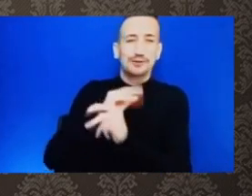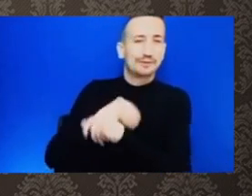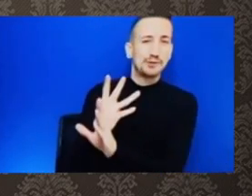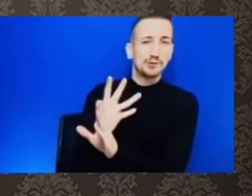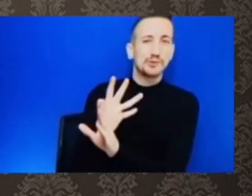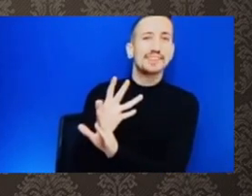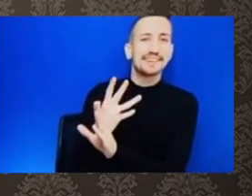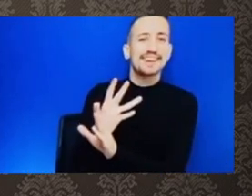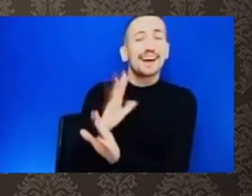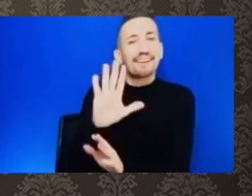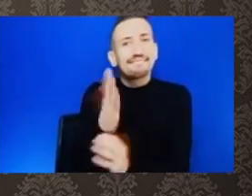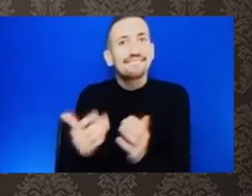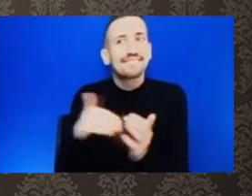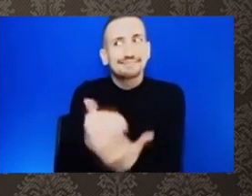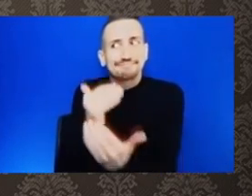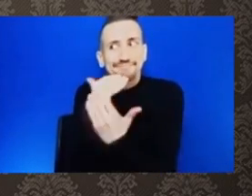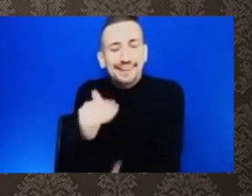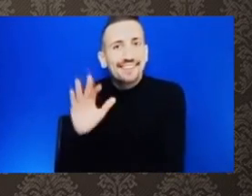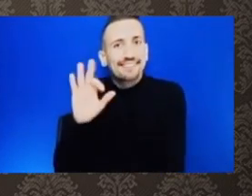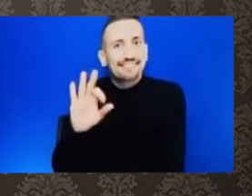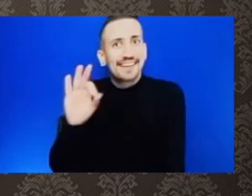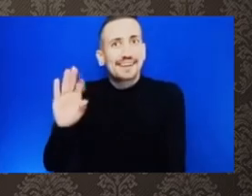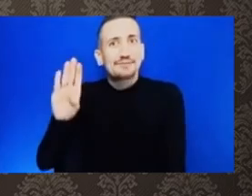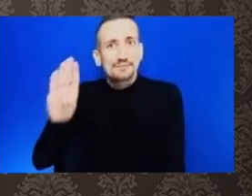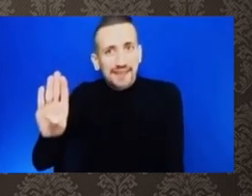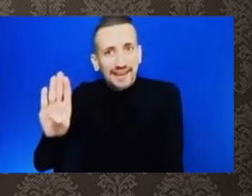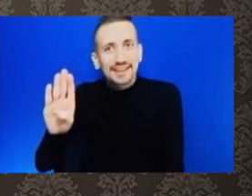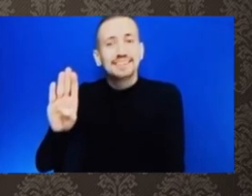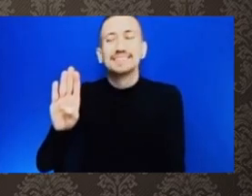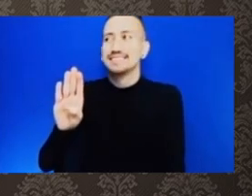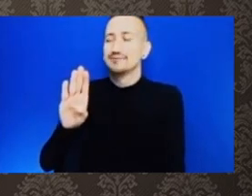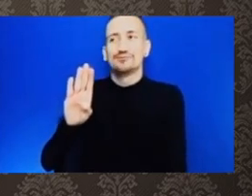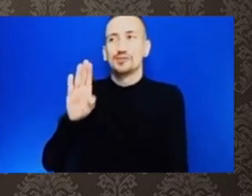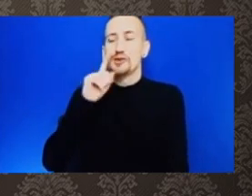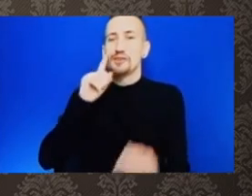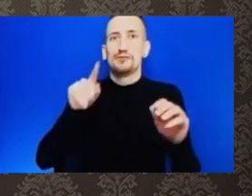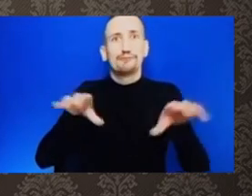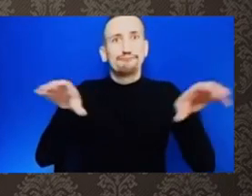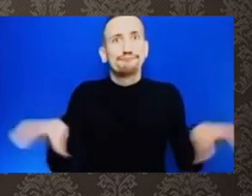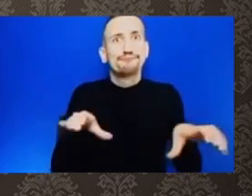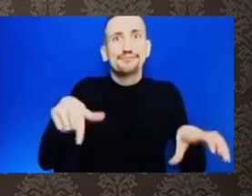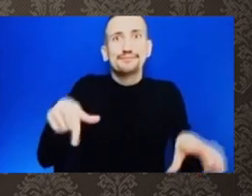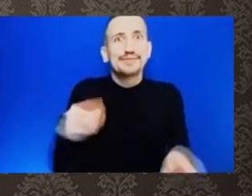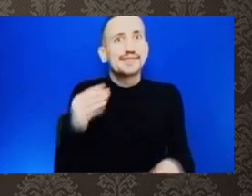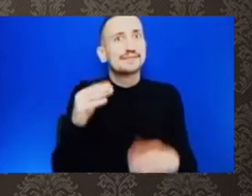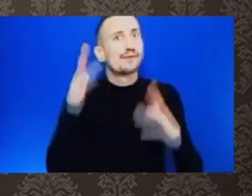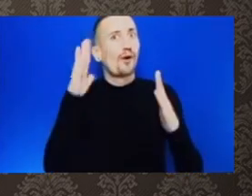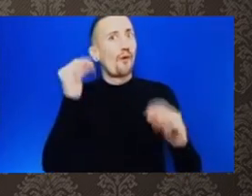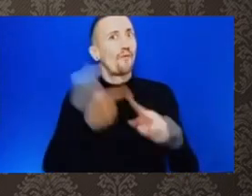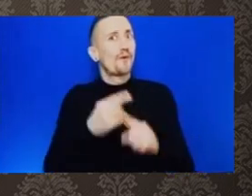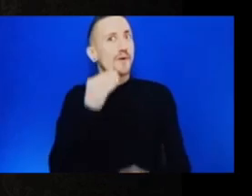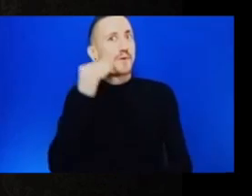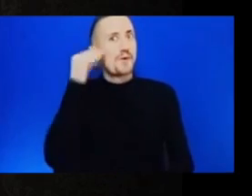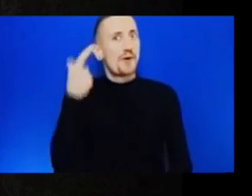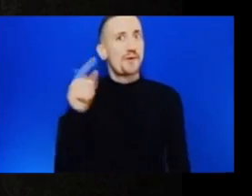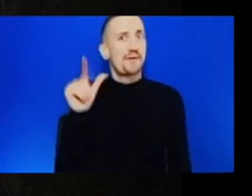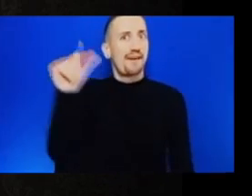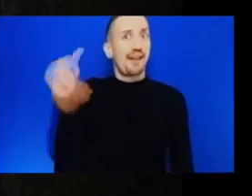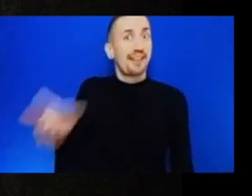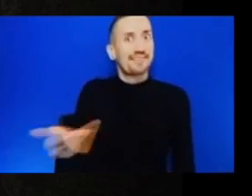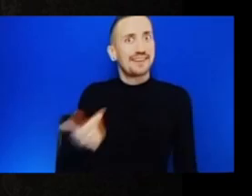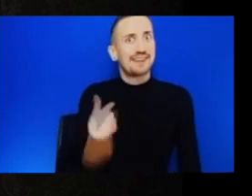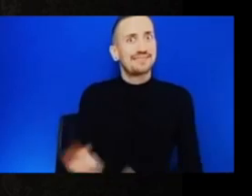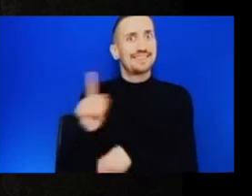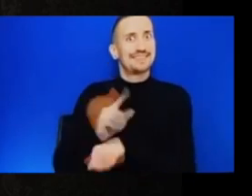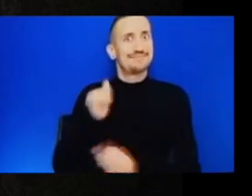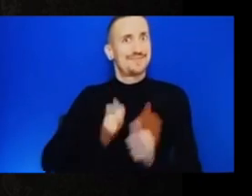in person. Again, I want to thank the Foundation Fighting Blindness for throwing this Hope From Home Gala and inviting me to perform. I also want